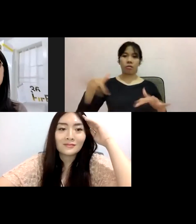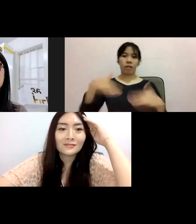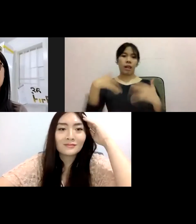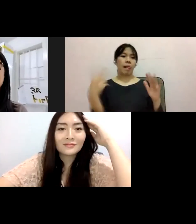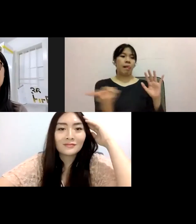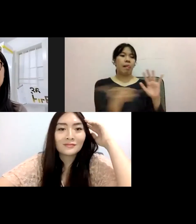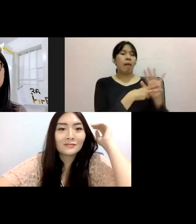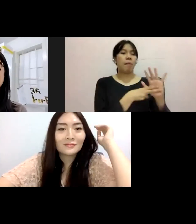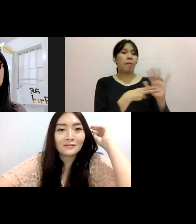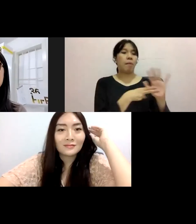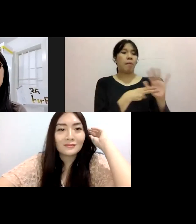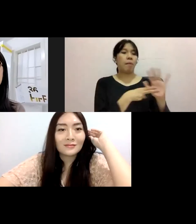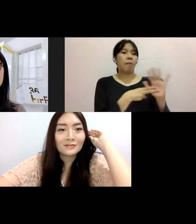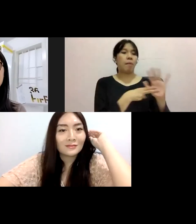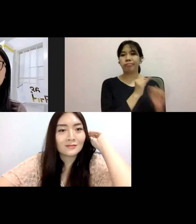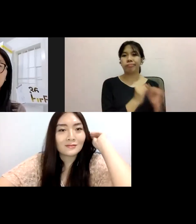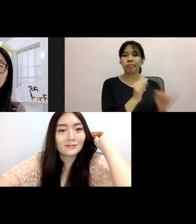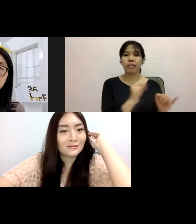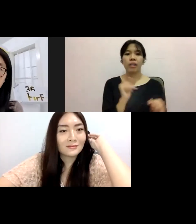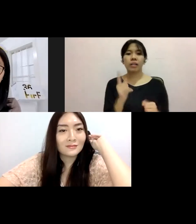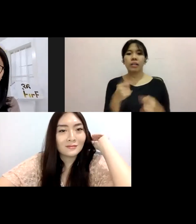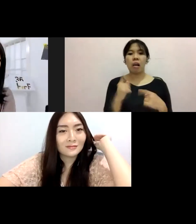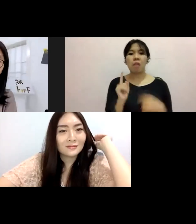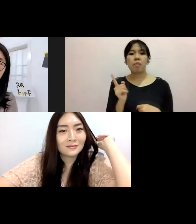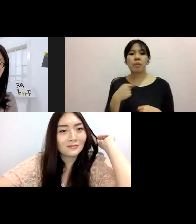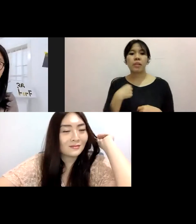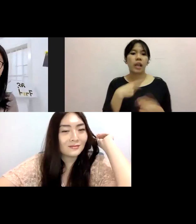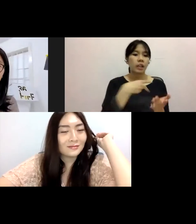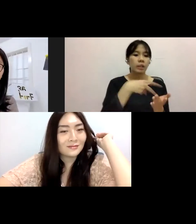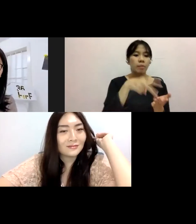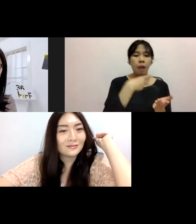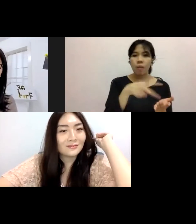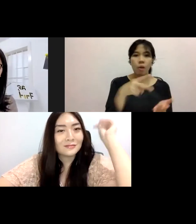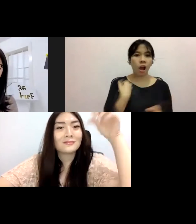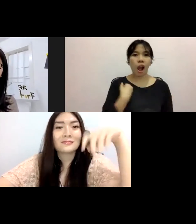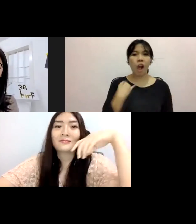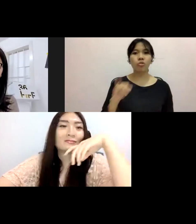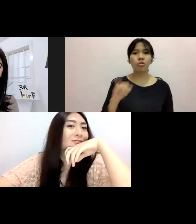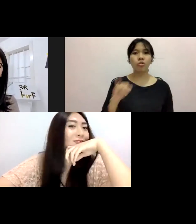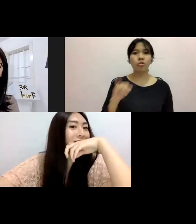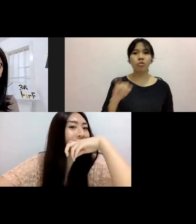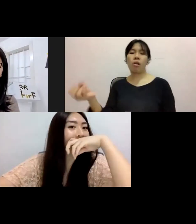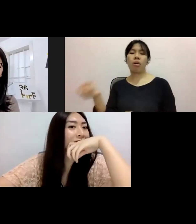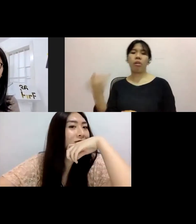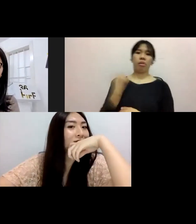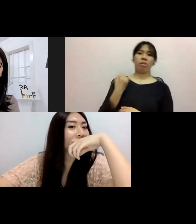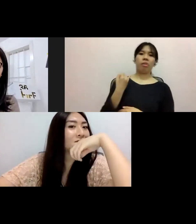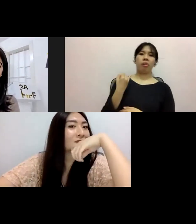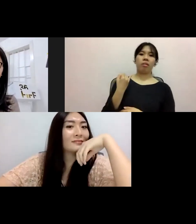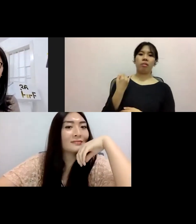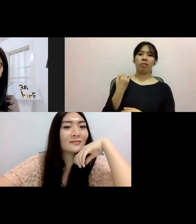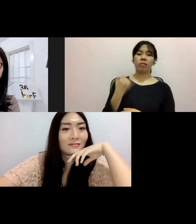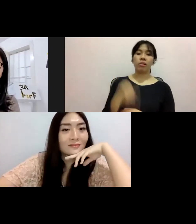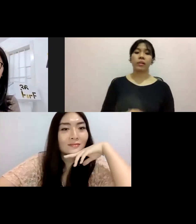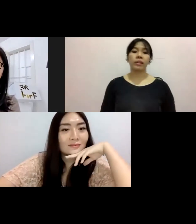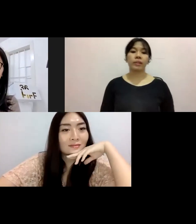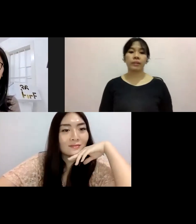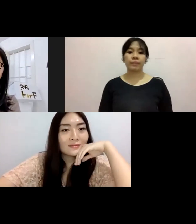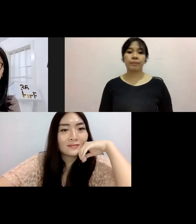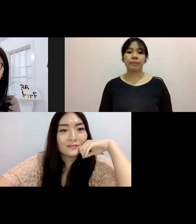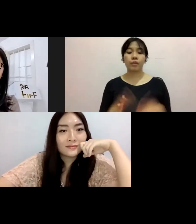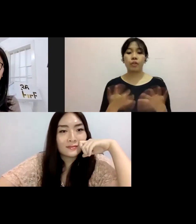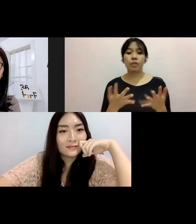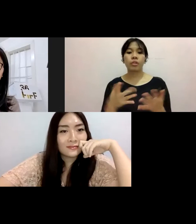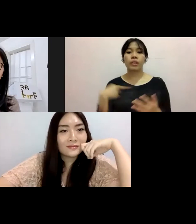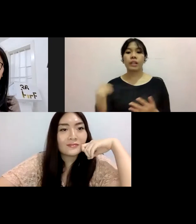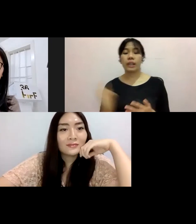have to tell the story that if you don't have to like certain things just to be a man, you